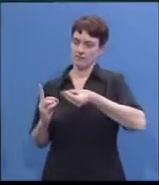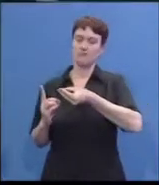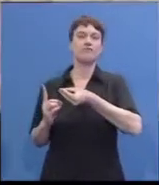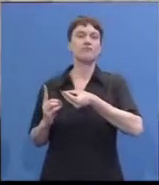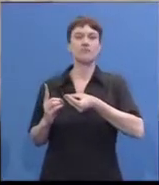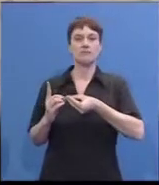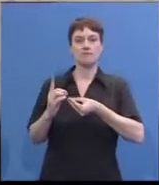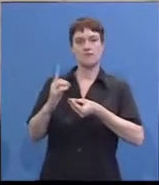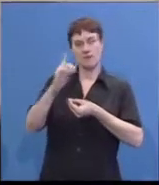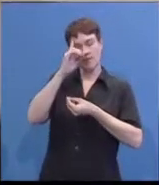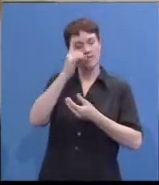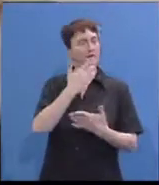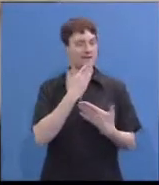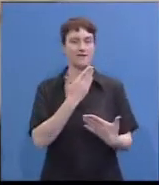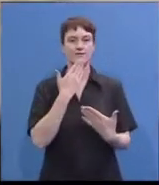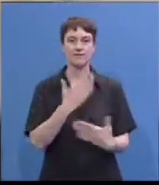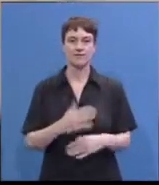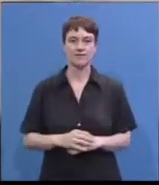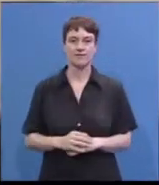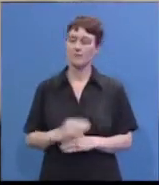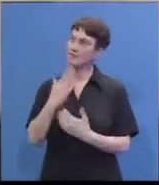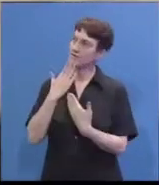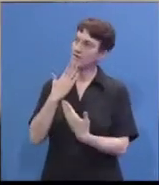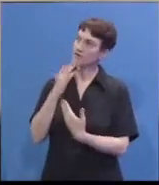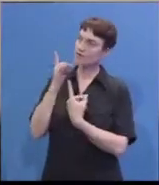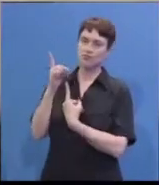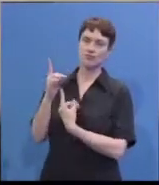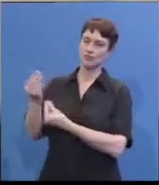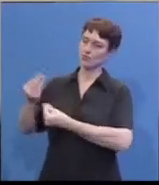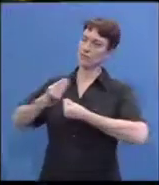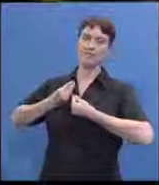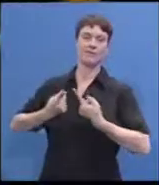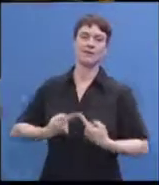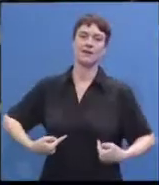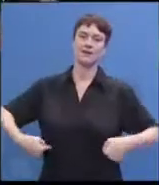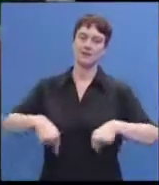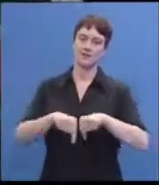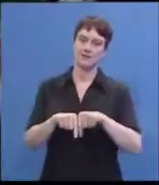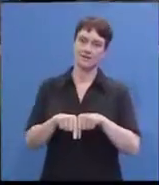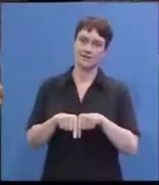Thank you for what he has enabled